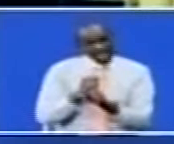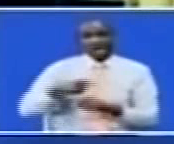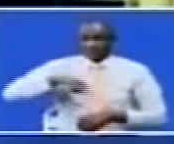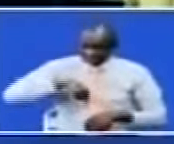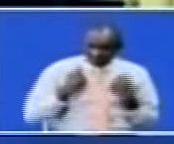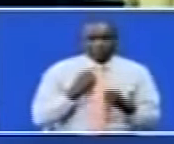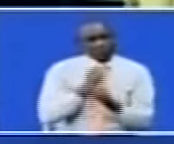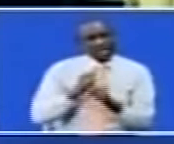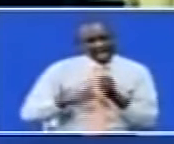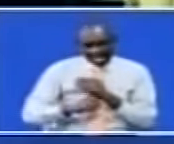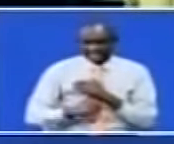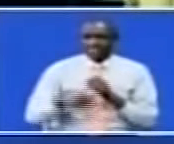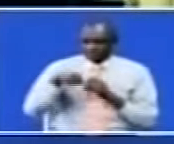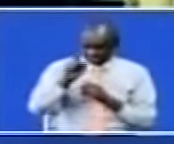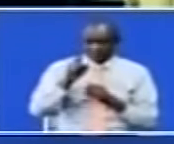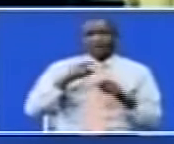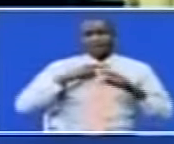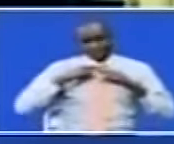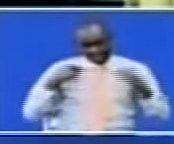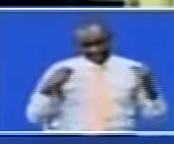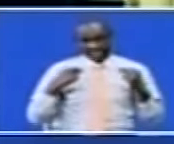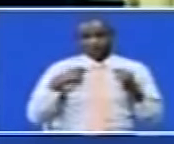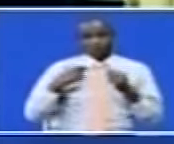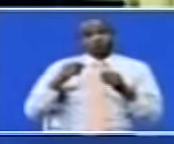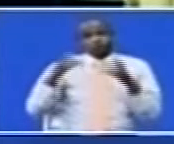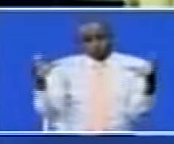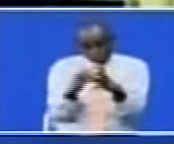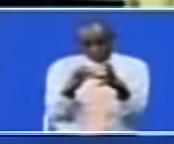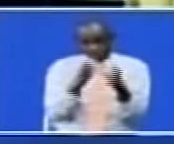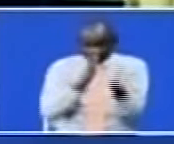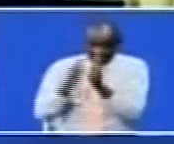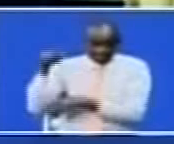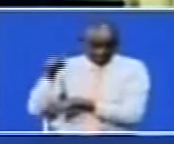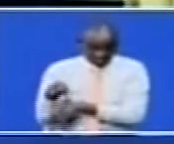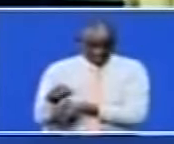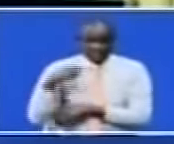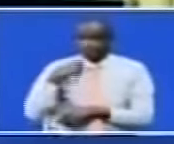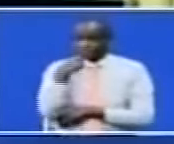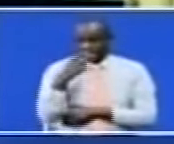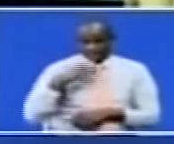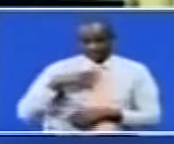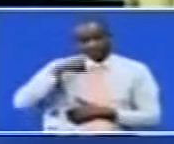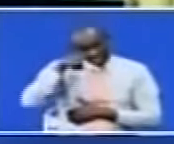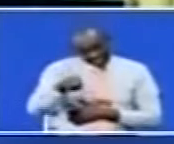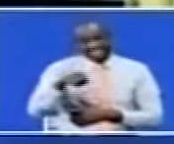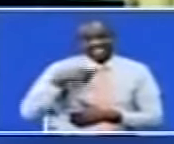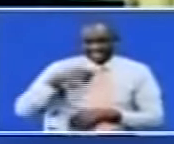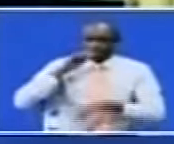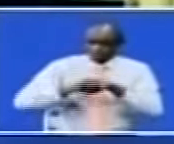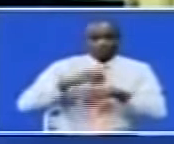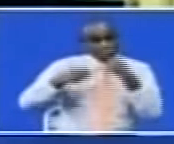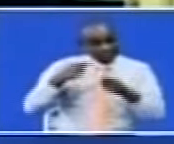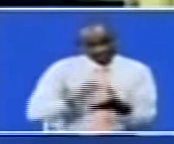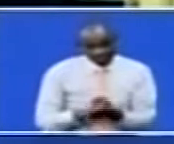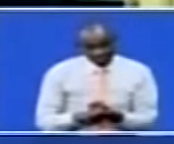ourselves as part and parcel of the secretariat to indicate to our people, in fact this is a learning process,